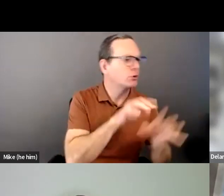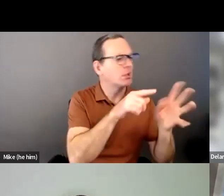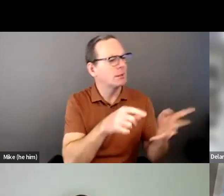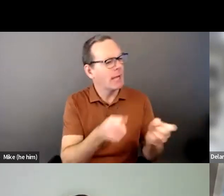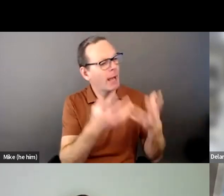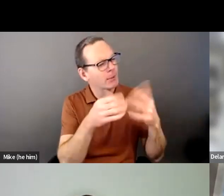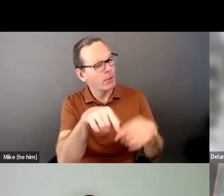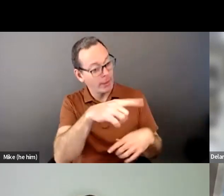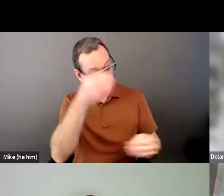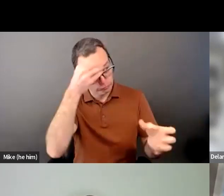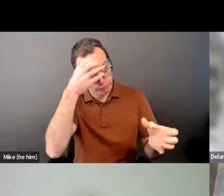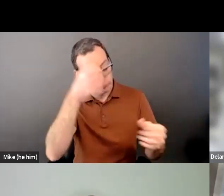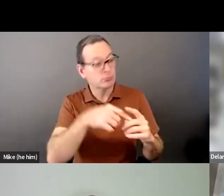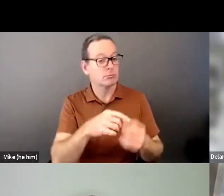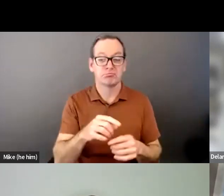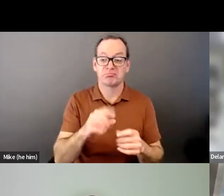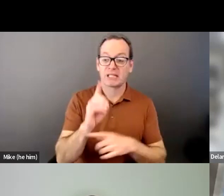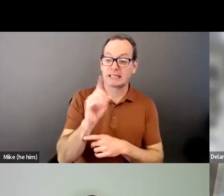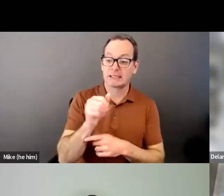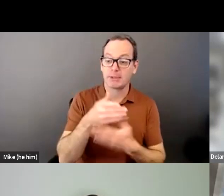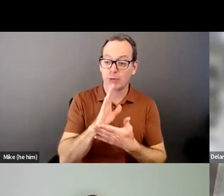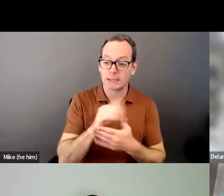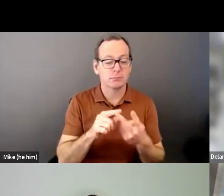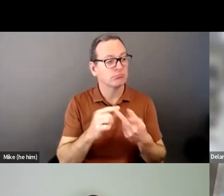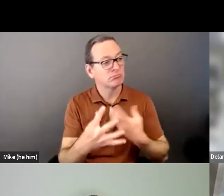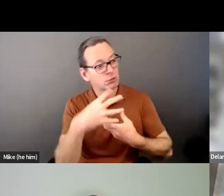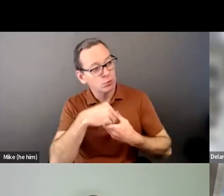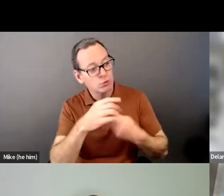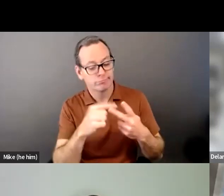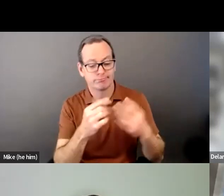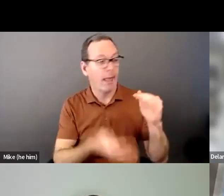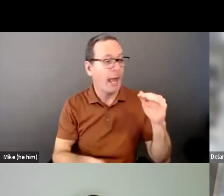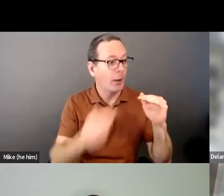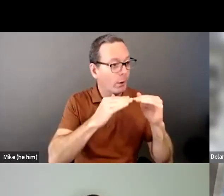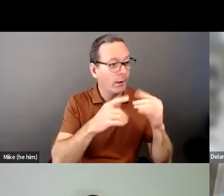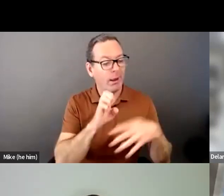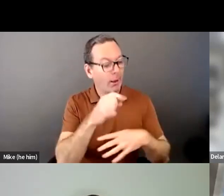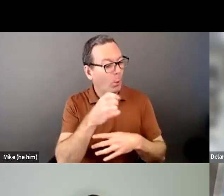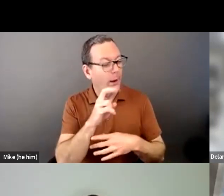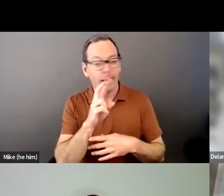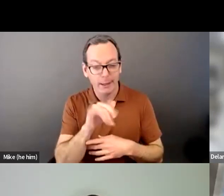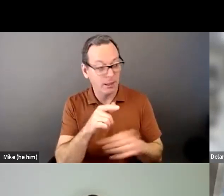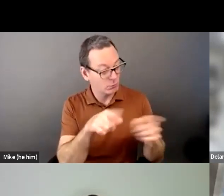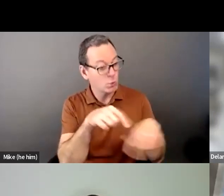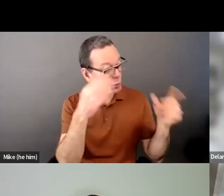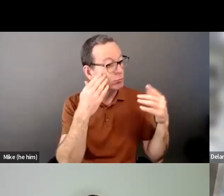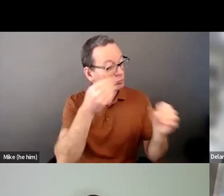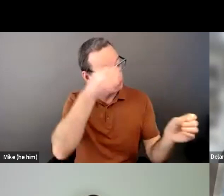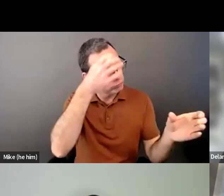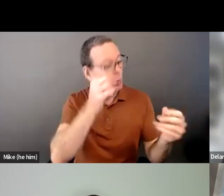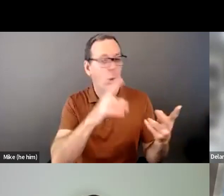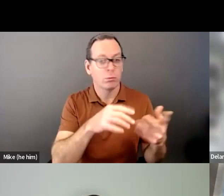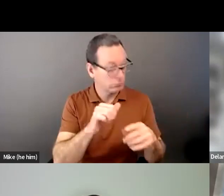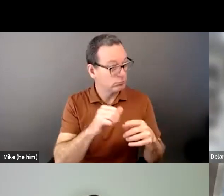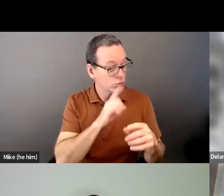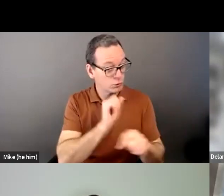and inclusion and equity? How much do they really know, and are they practicing it? And then the number one, I mean, Anna, I love